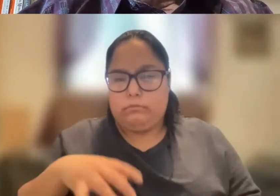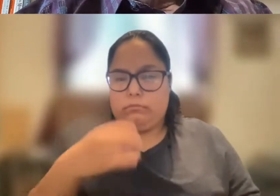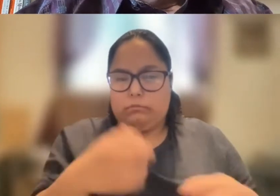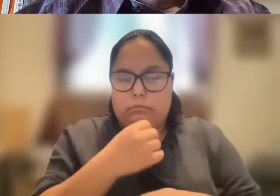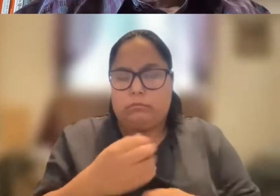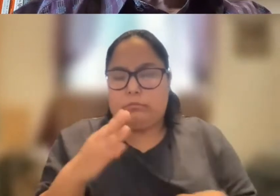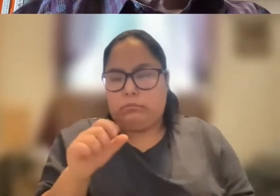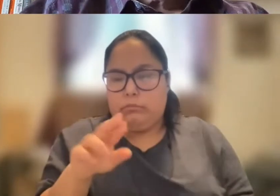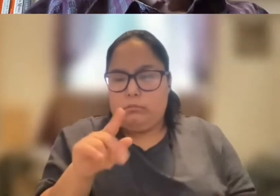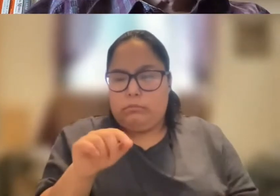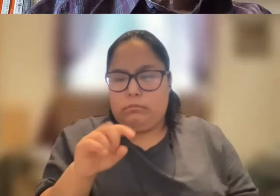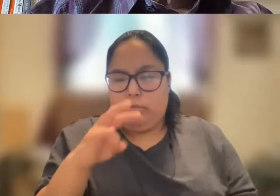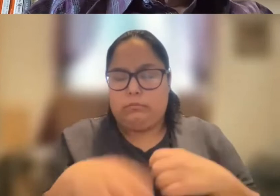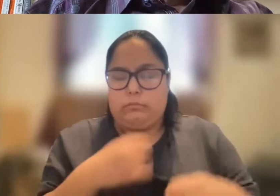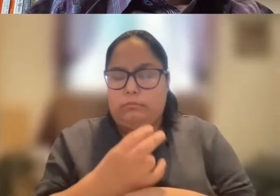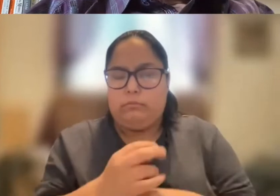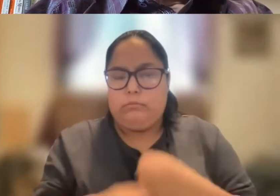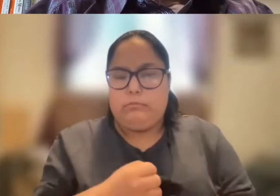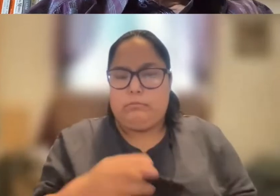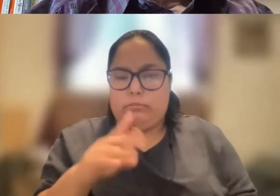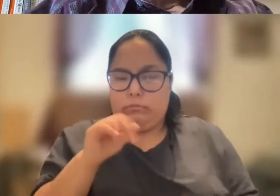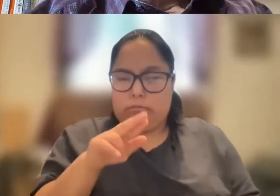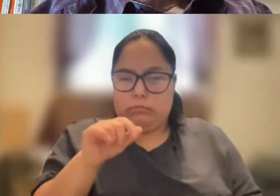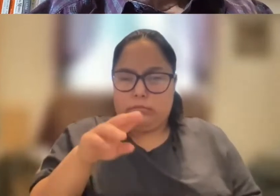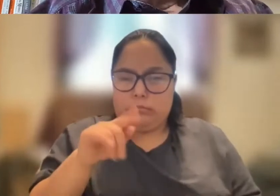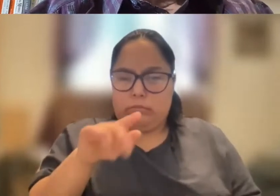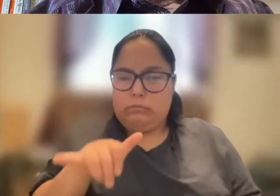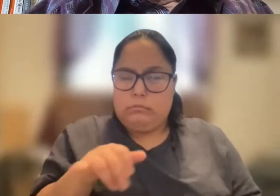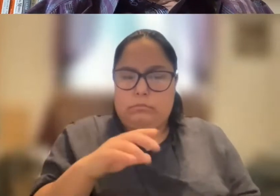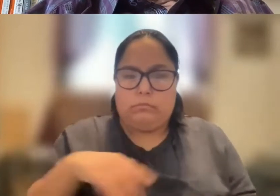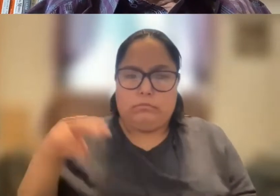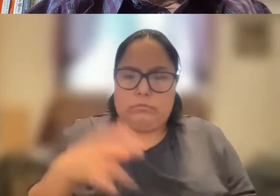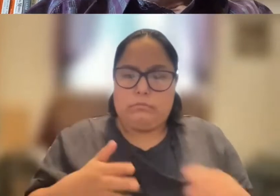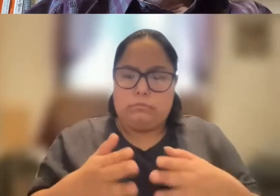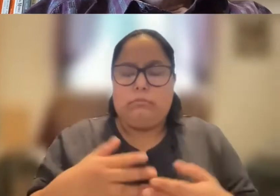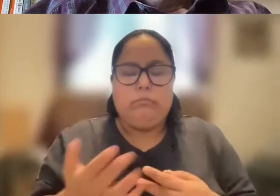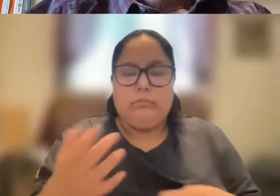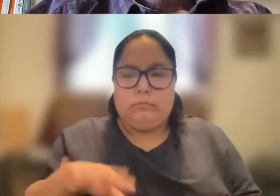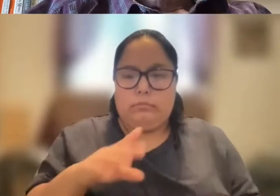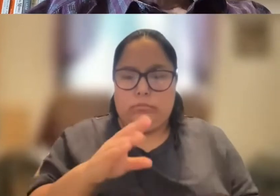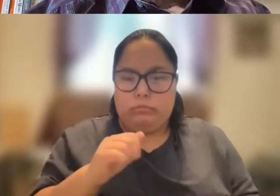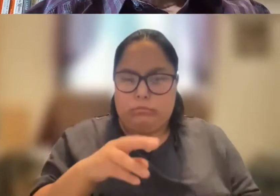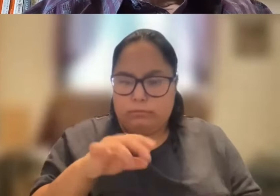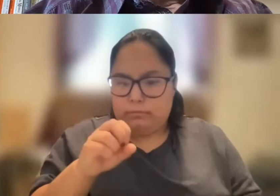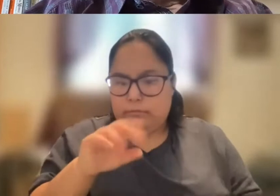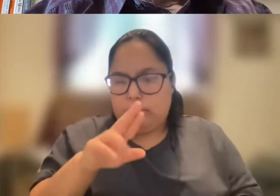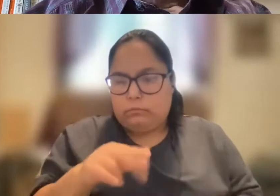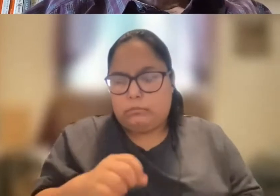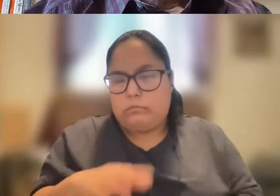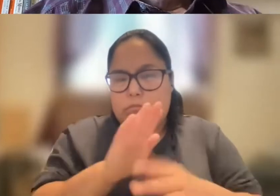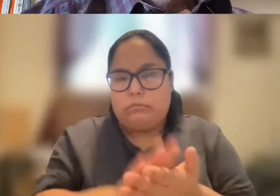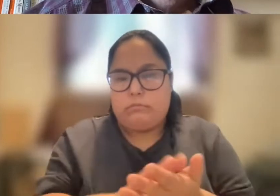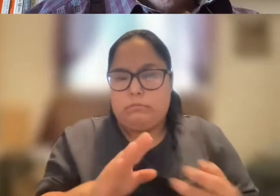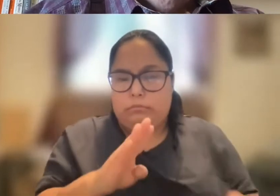medicine for 33 years in the military. When I did my physician assistant training at the medical school in